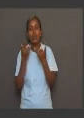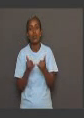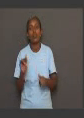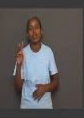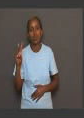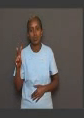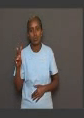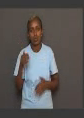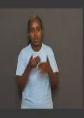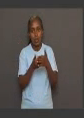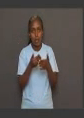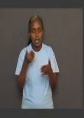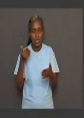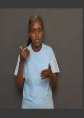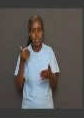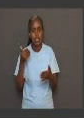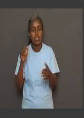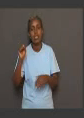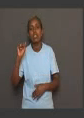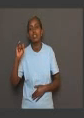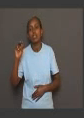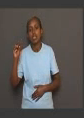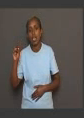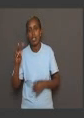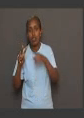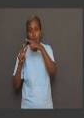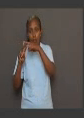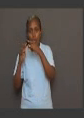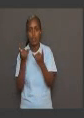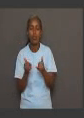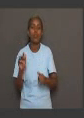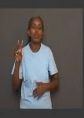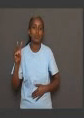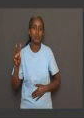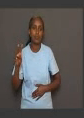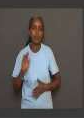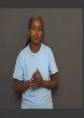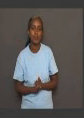2 minus the sine of pi over 2.